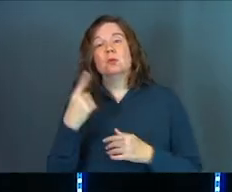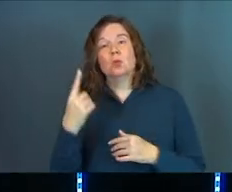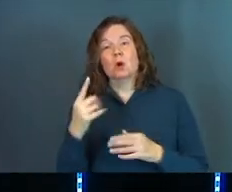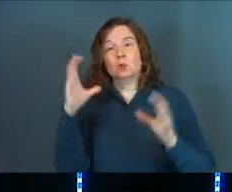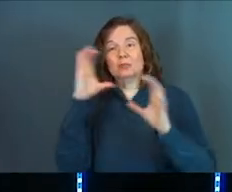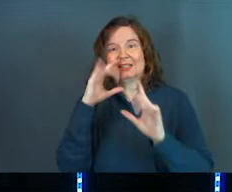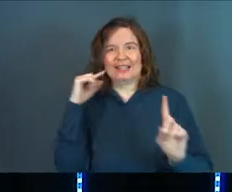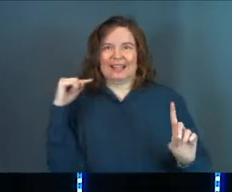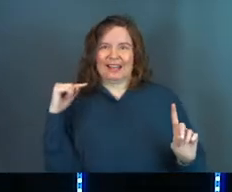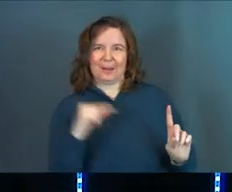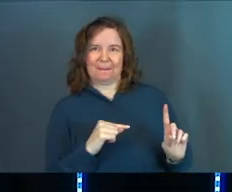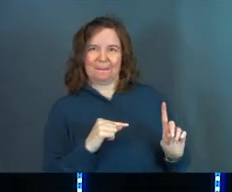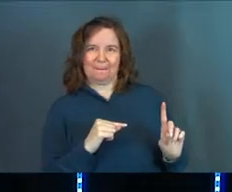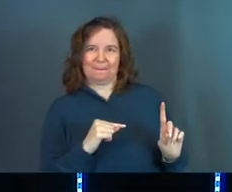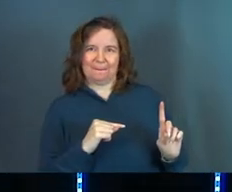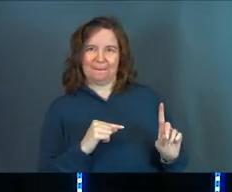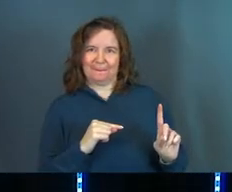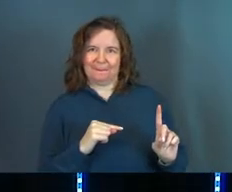one seeking him.